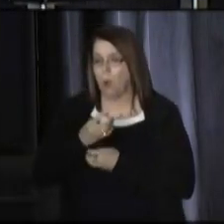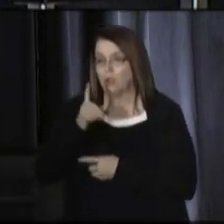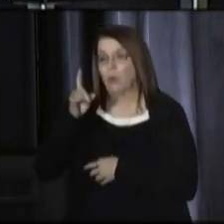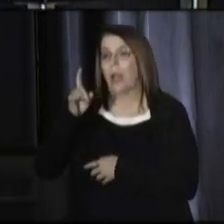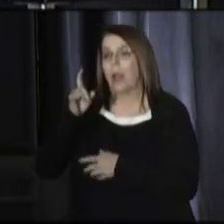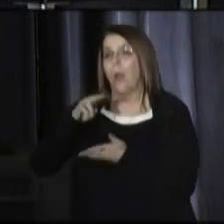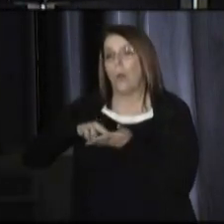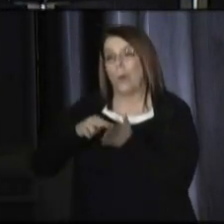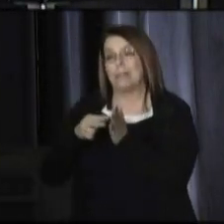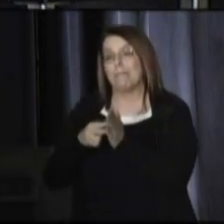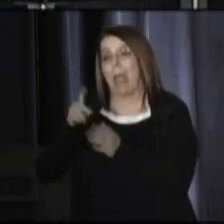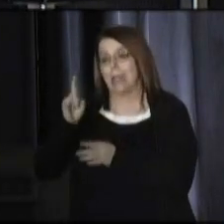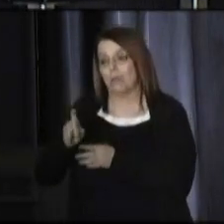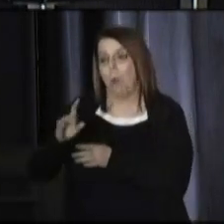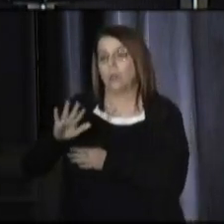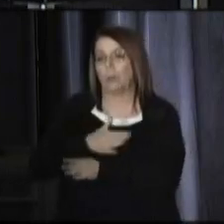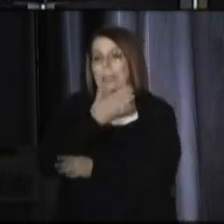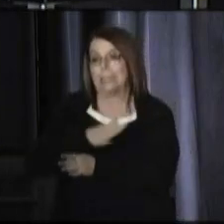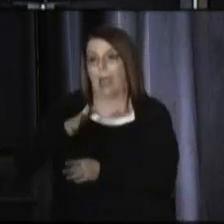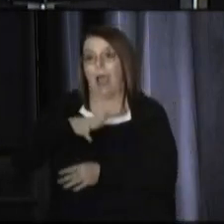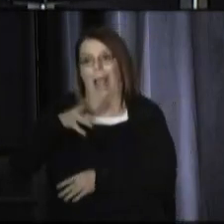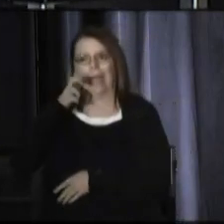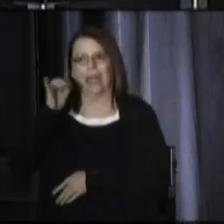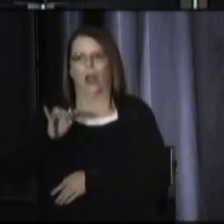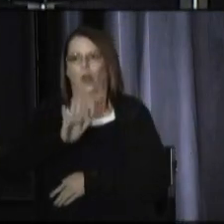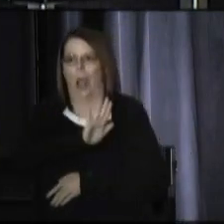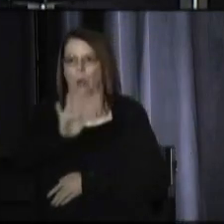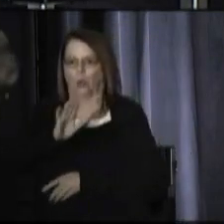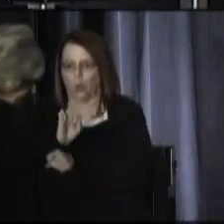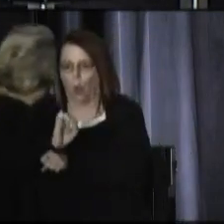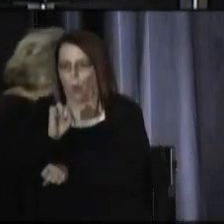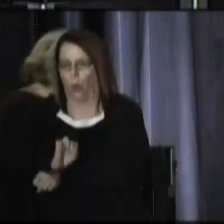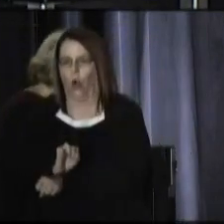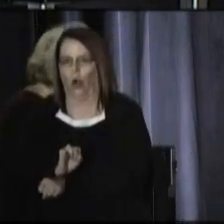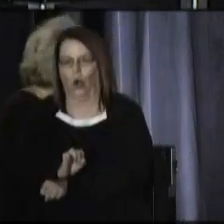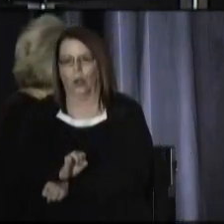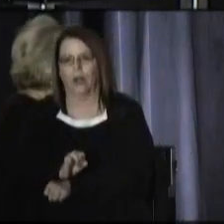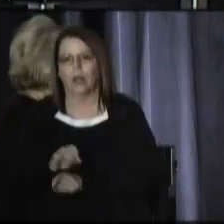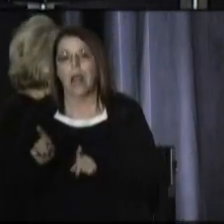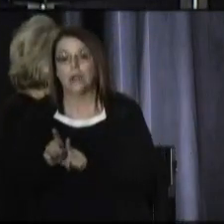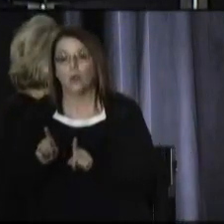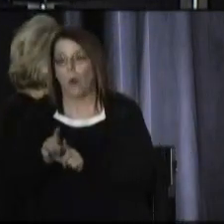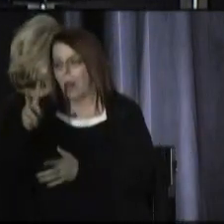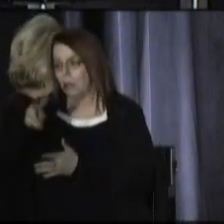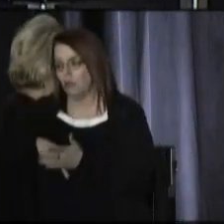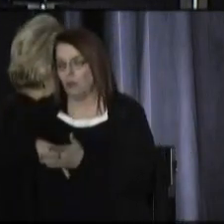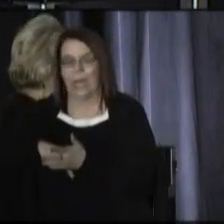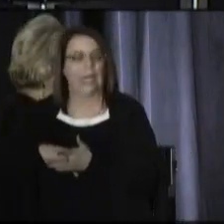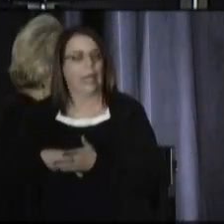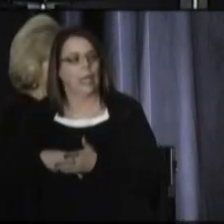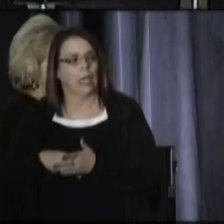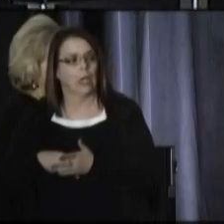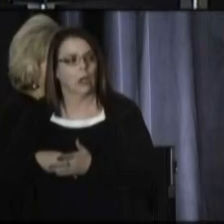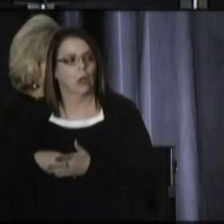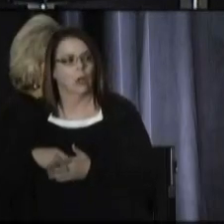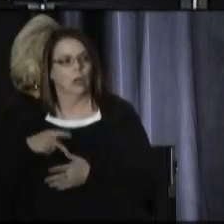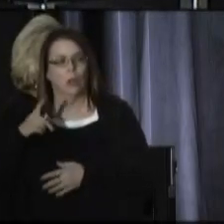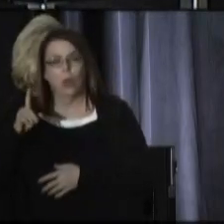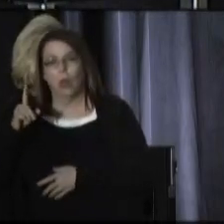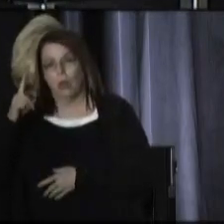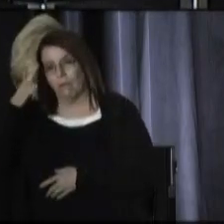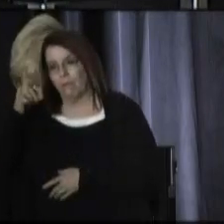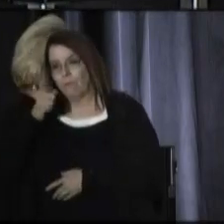still what I write on. I just dropped it off at Philly Typewriter for repair, actually, so if you need that, Philly Typewriters. But she was a